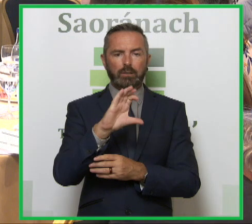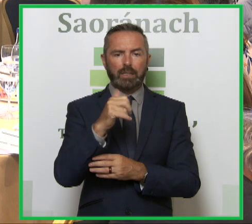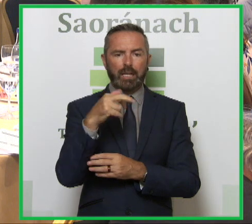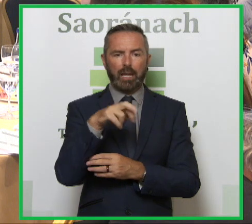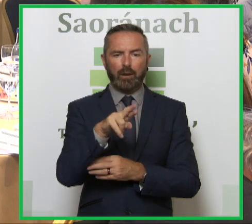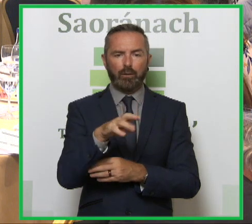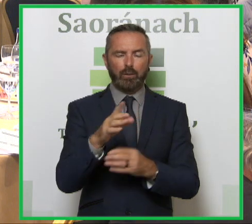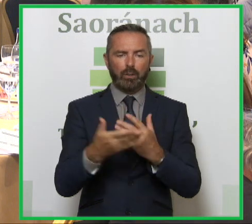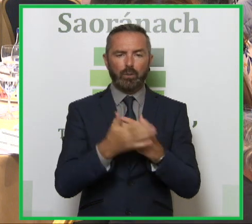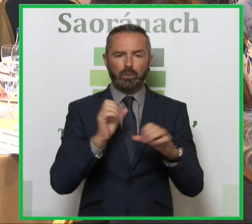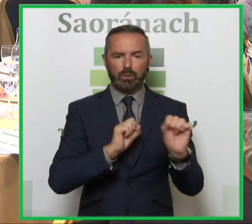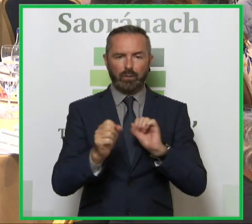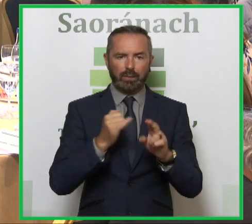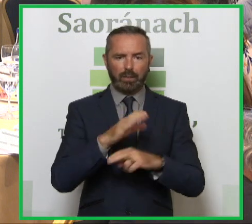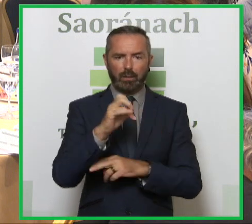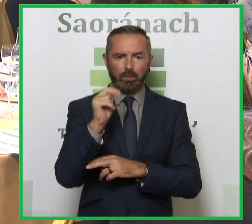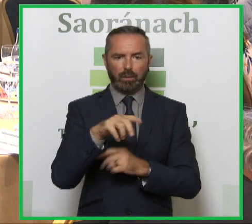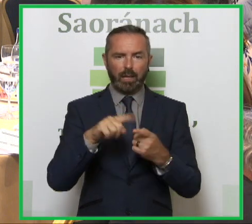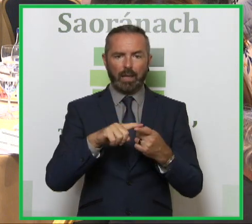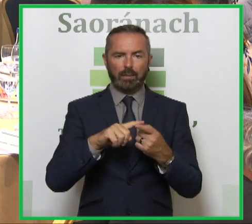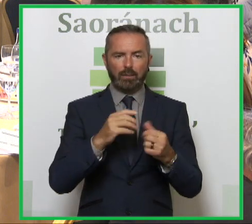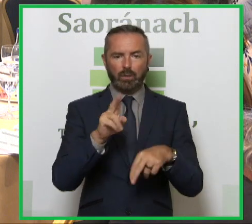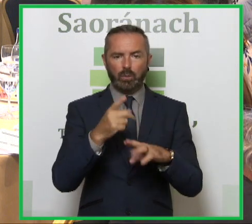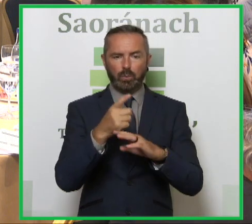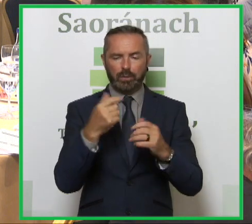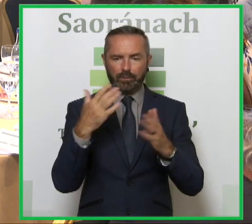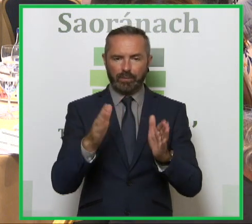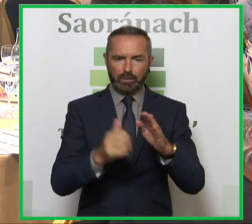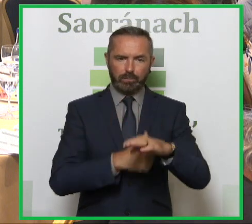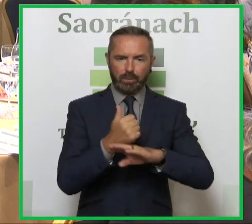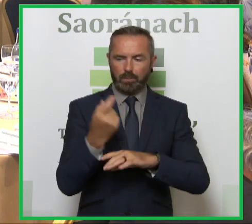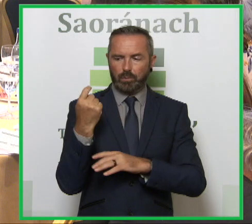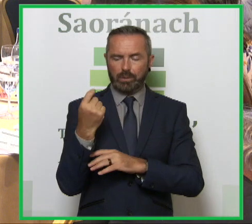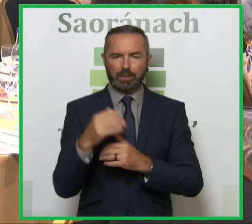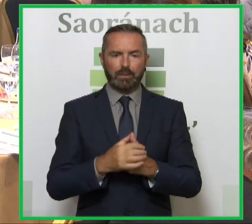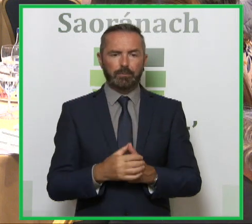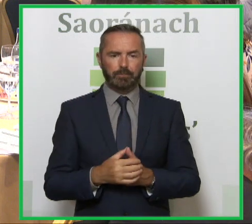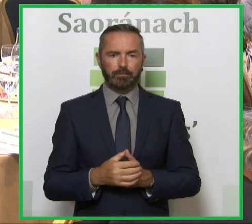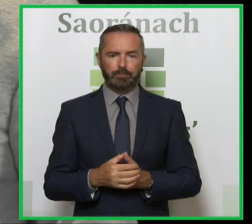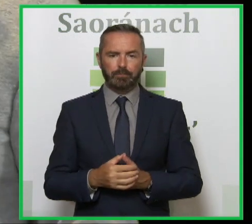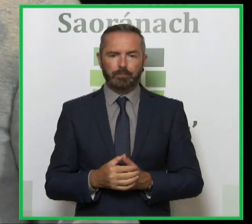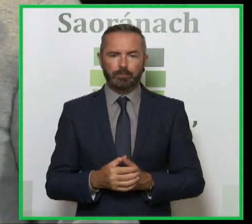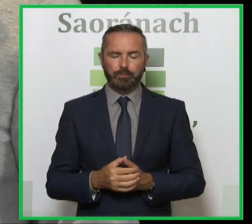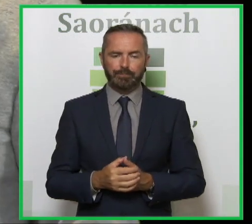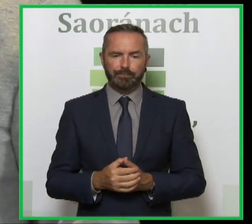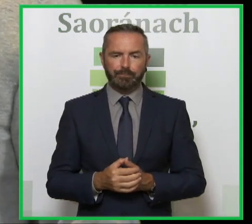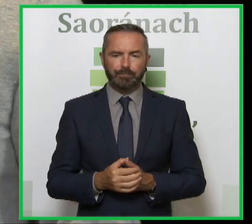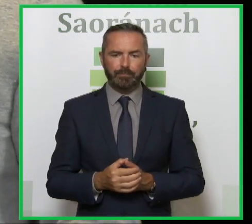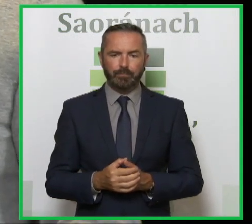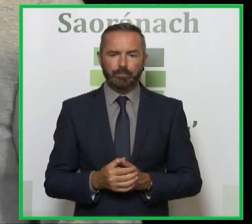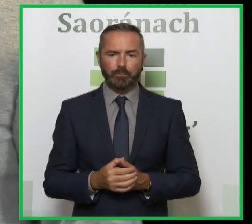Clondalkin and Clondalkin Wide App, which is a new under 18 service which we've recently established up there.